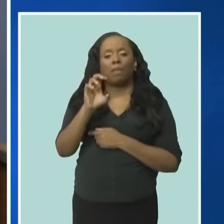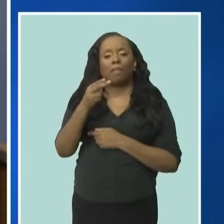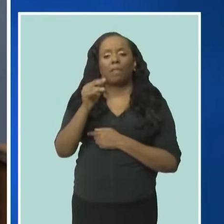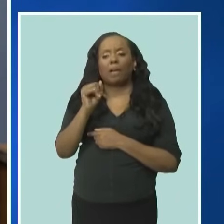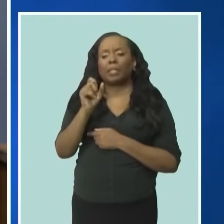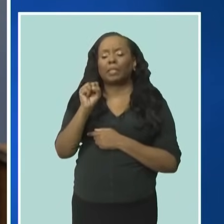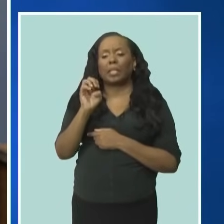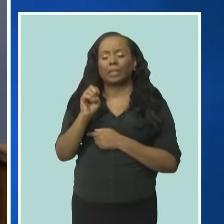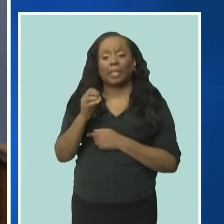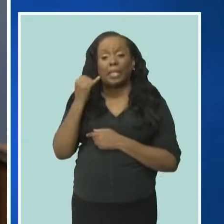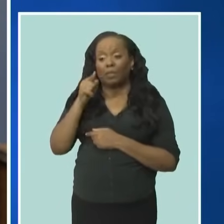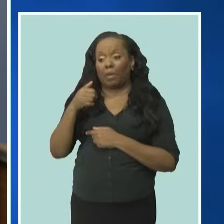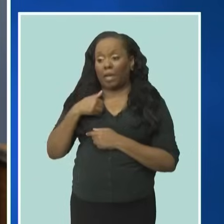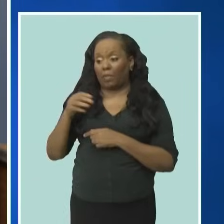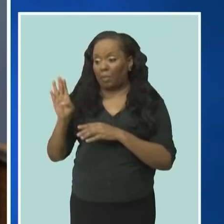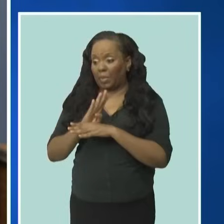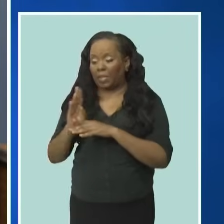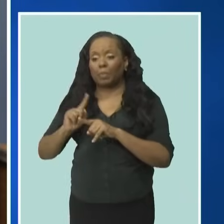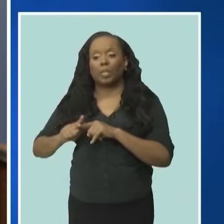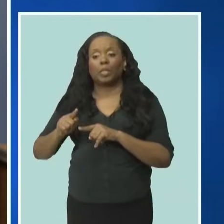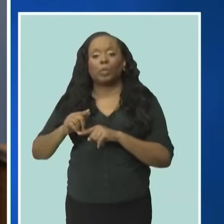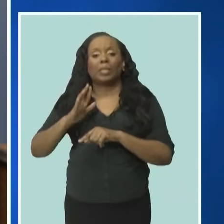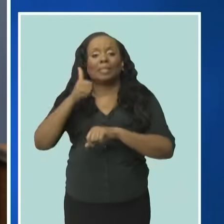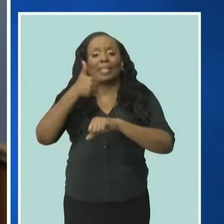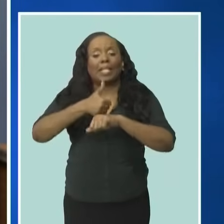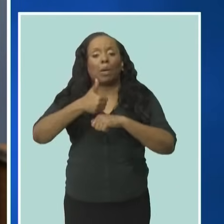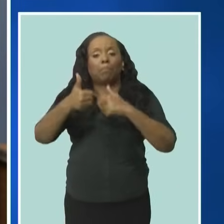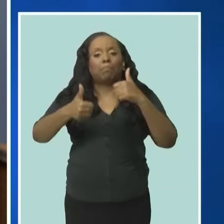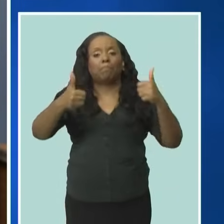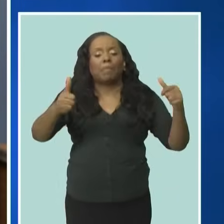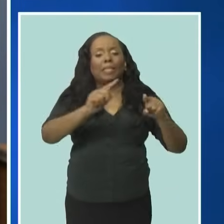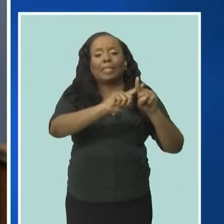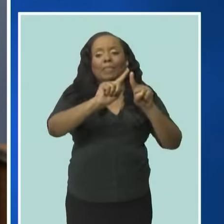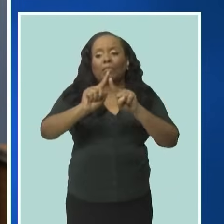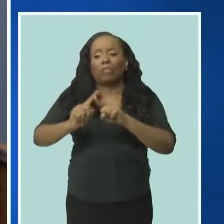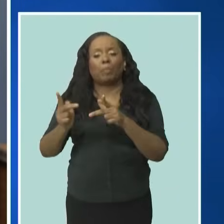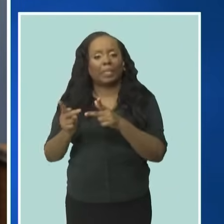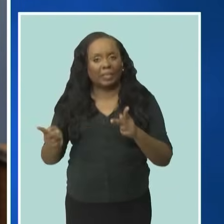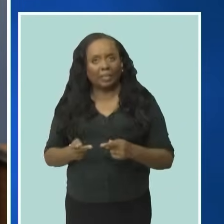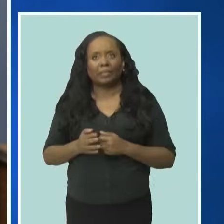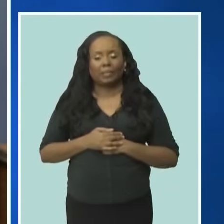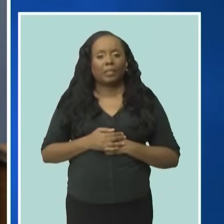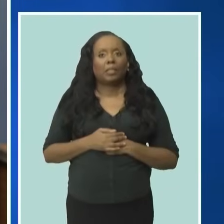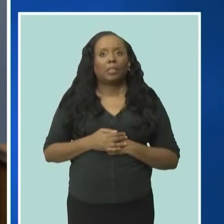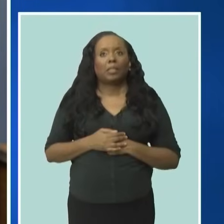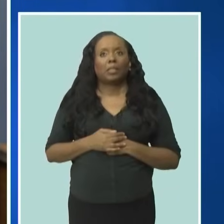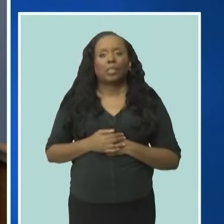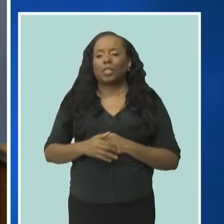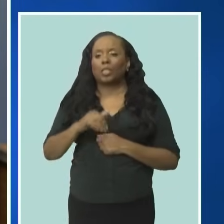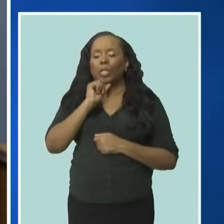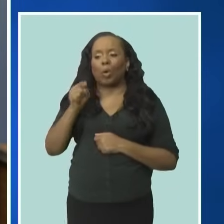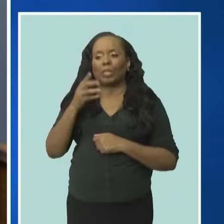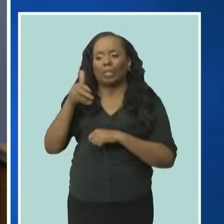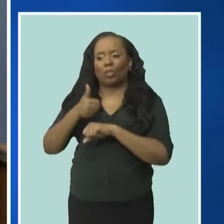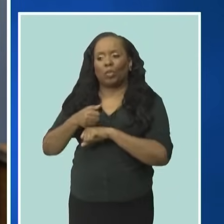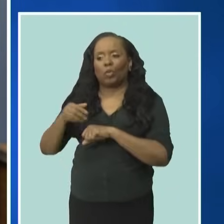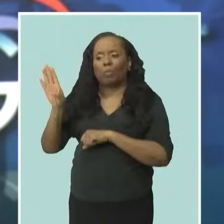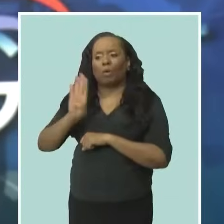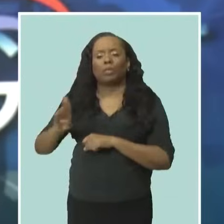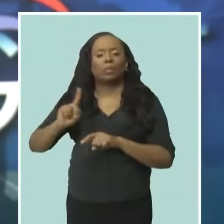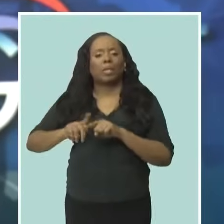thinking, the more we can share experiences and move our businesses from out of Barbados into the